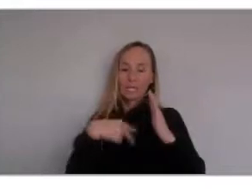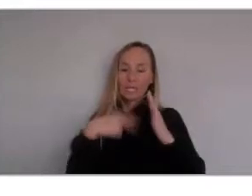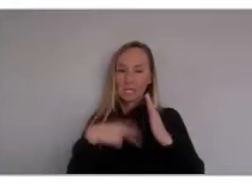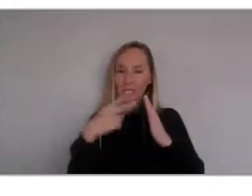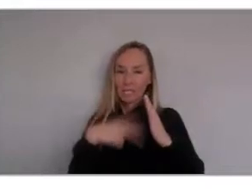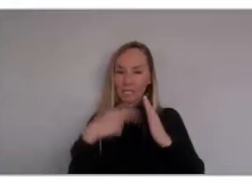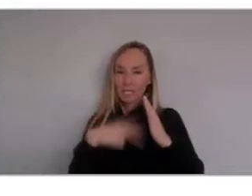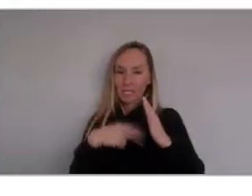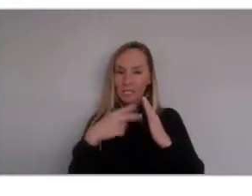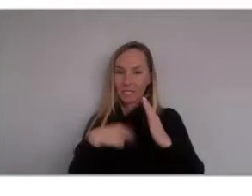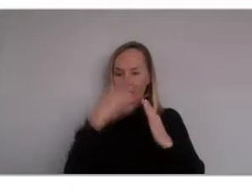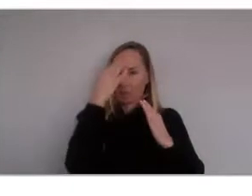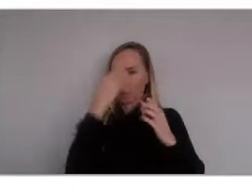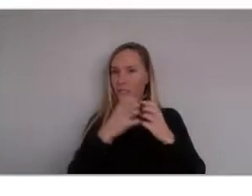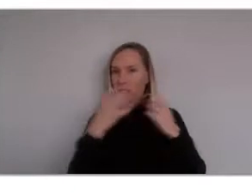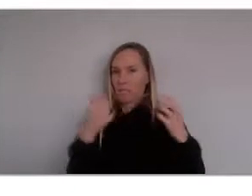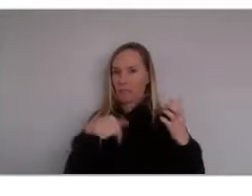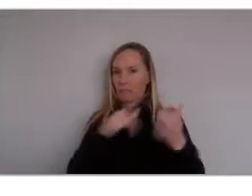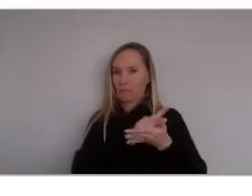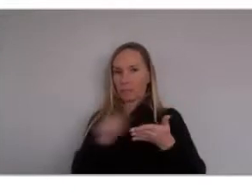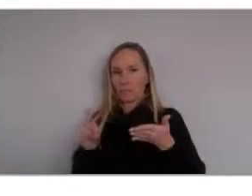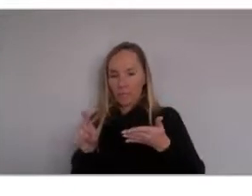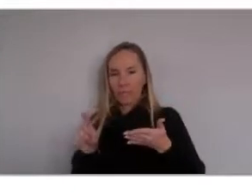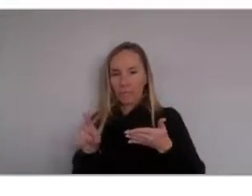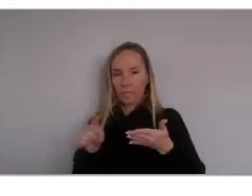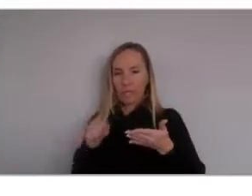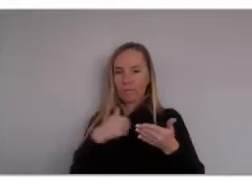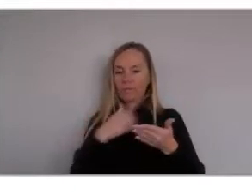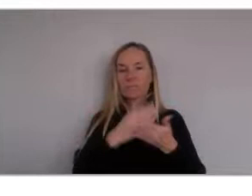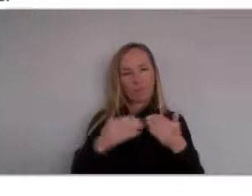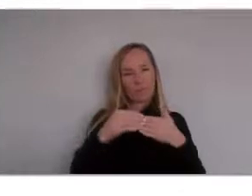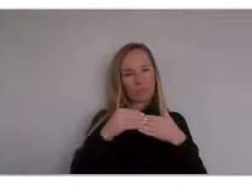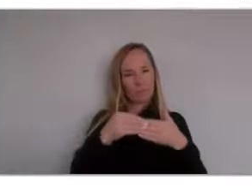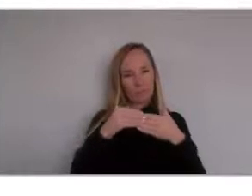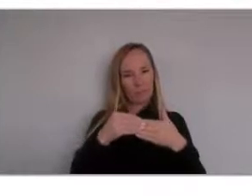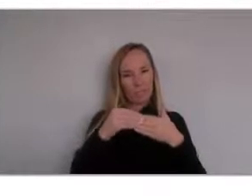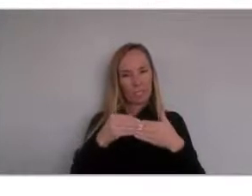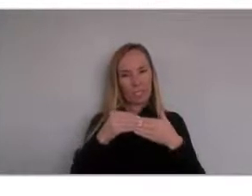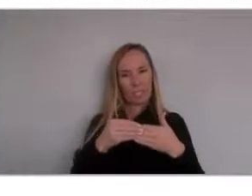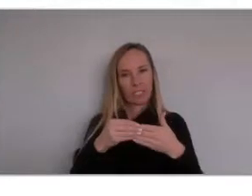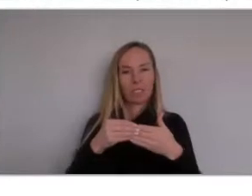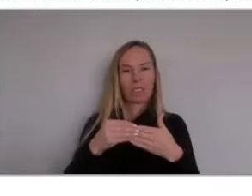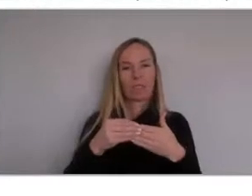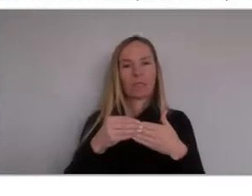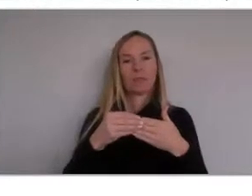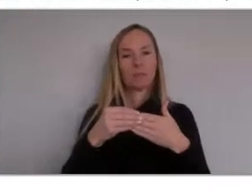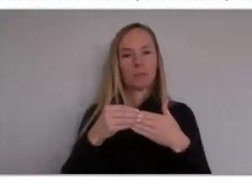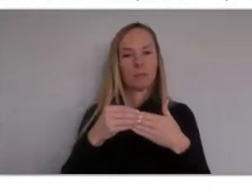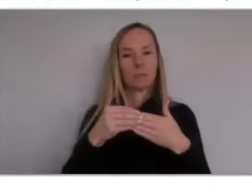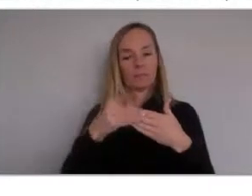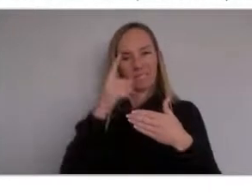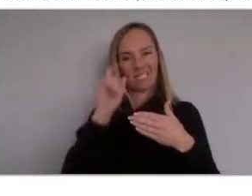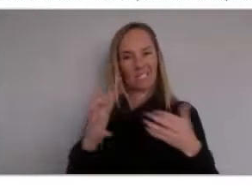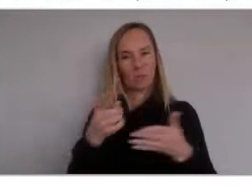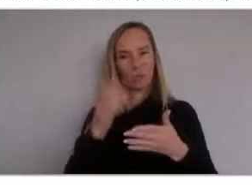Now, I know it's a lot this week, and you do have some flexibility in this because pretty much this is what you will